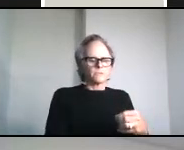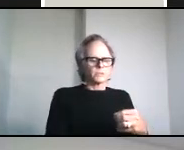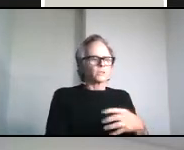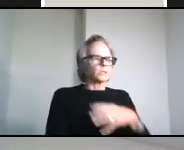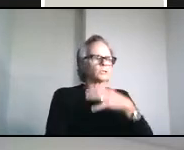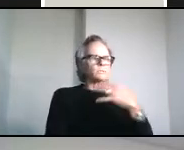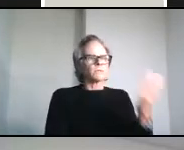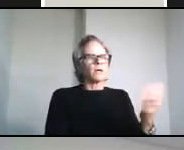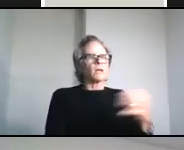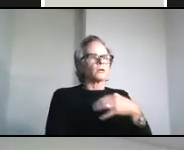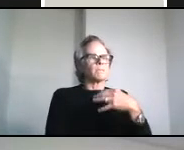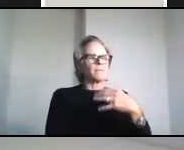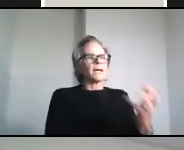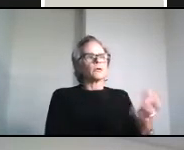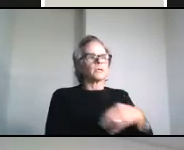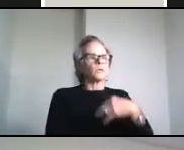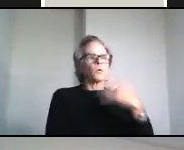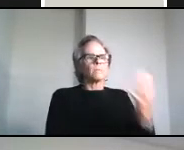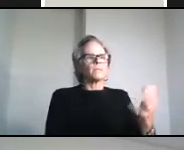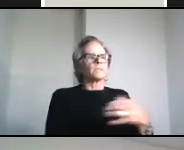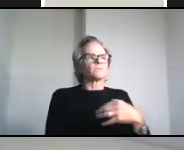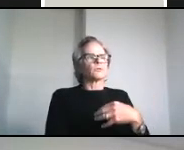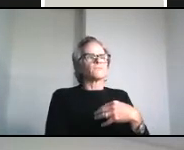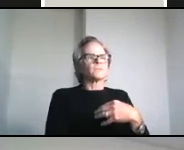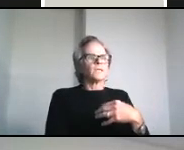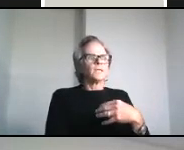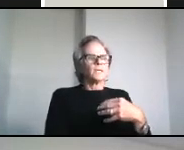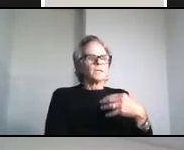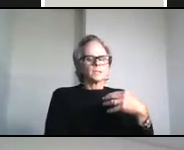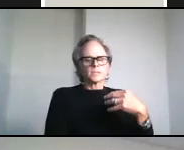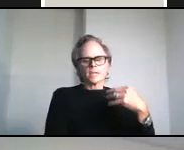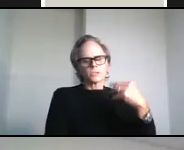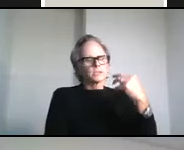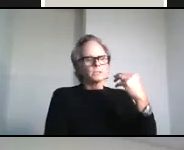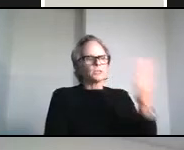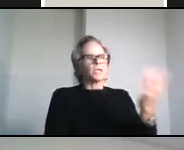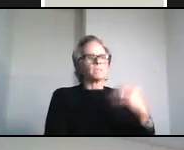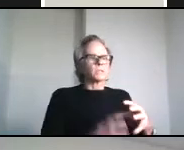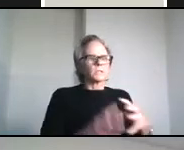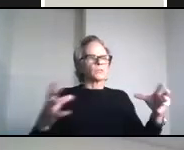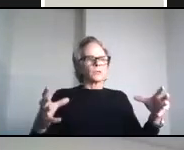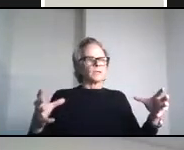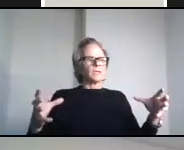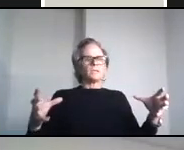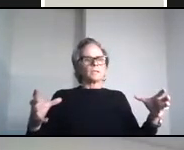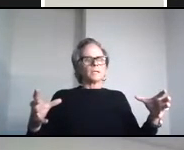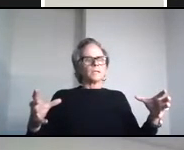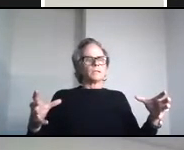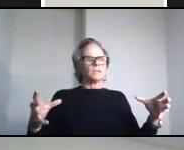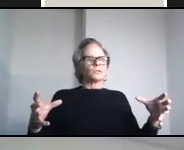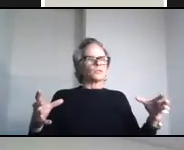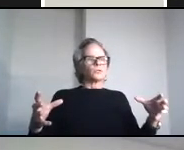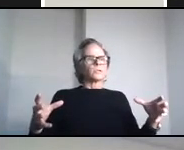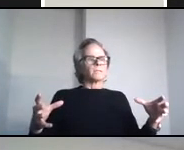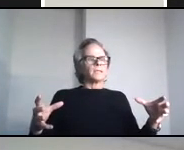and civilization in terms of color and pattern and ornament of surface. This is actually St. James Cathedral